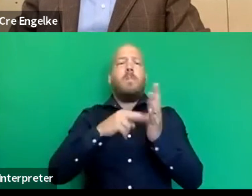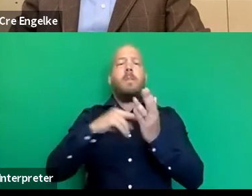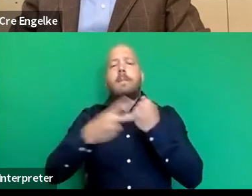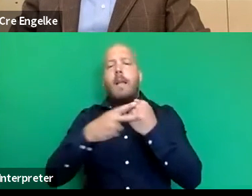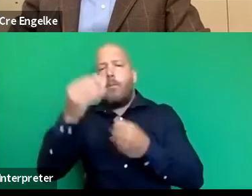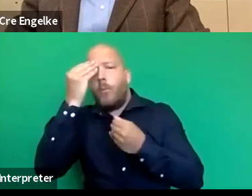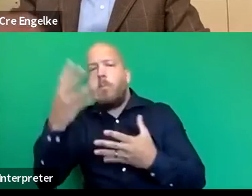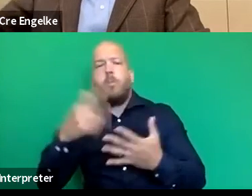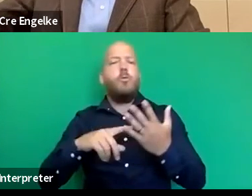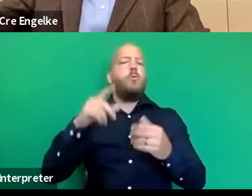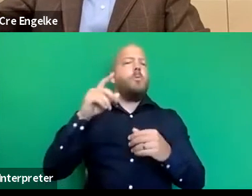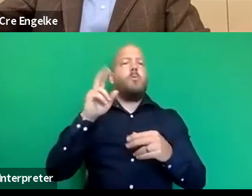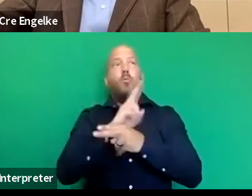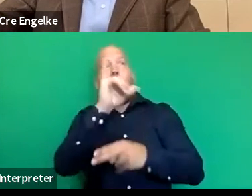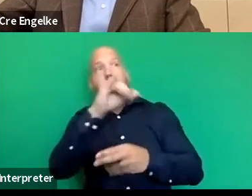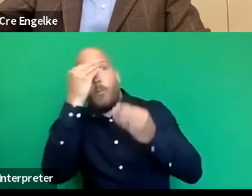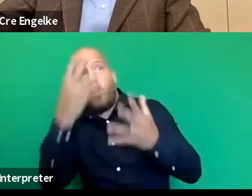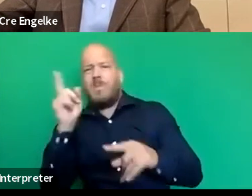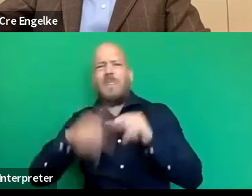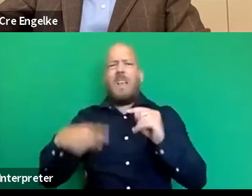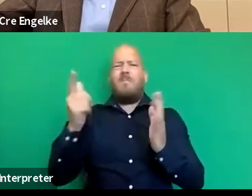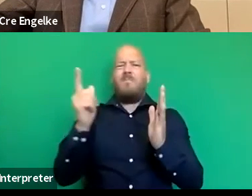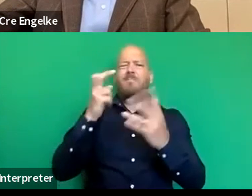that information. And of course, we internally don't